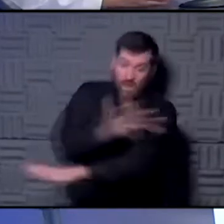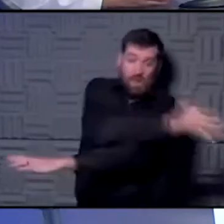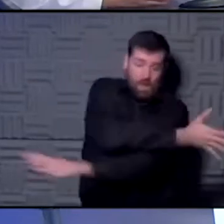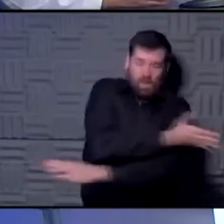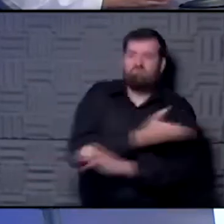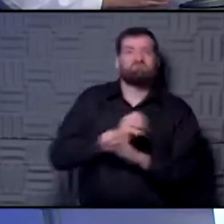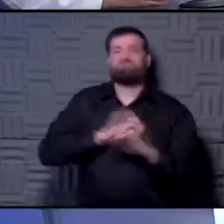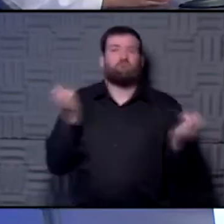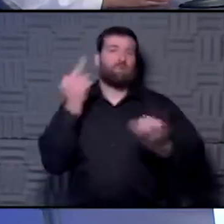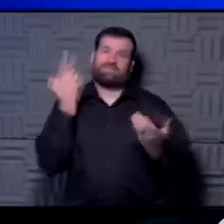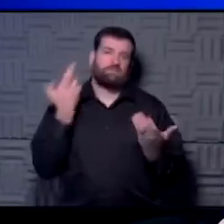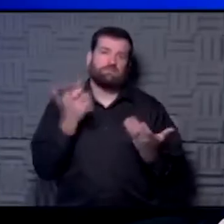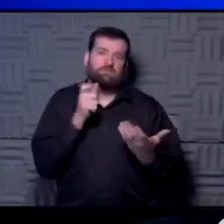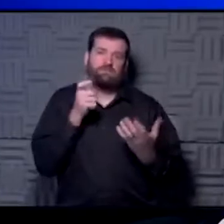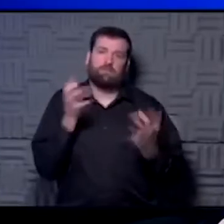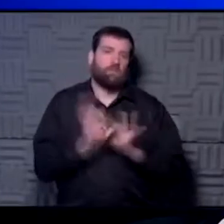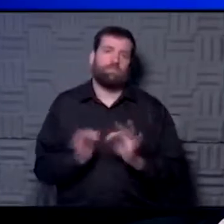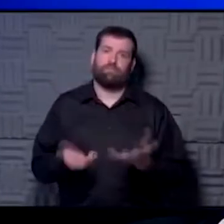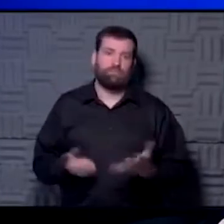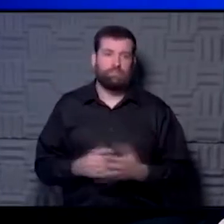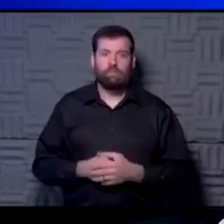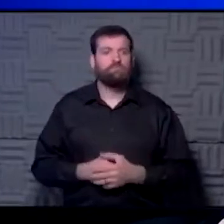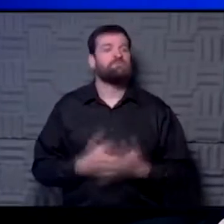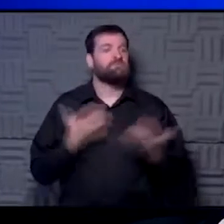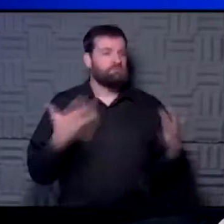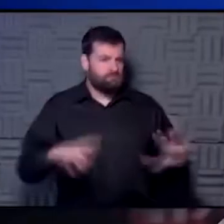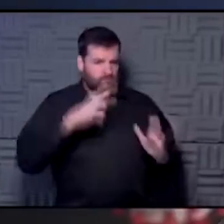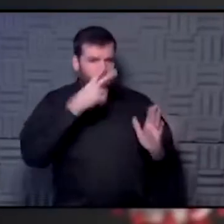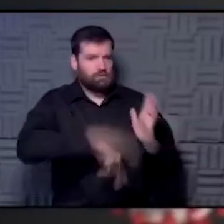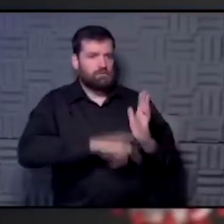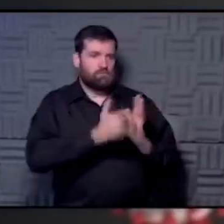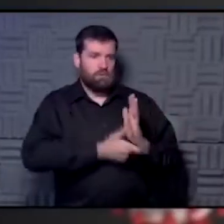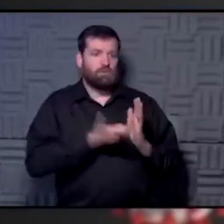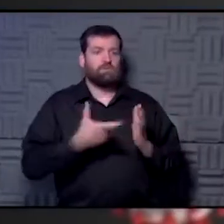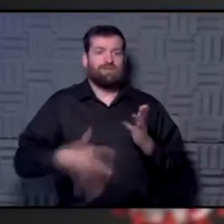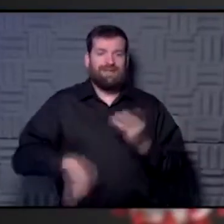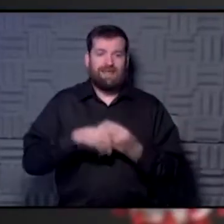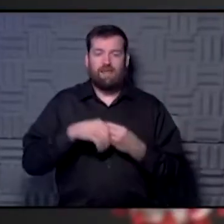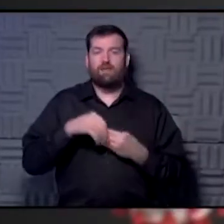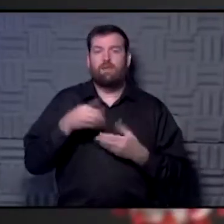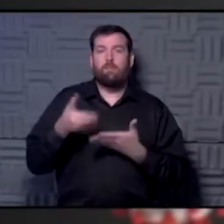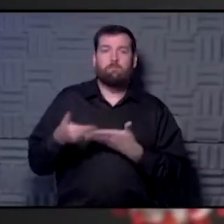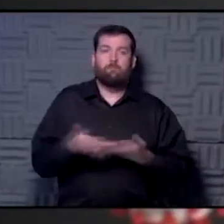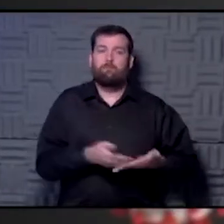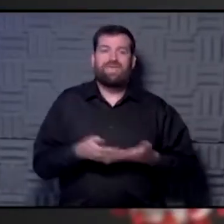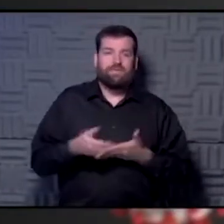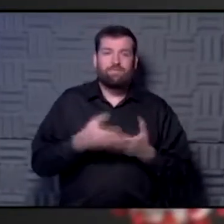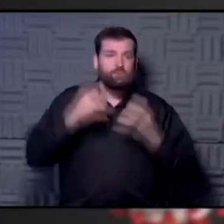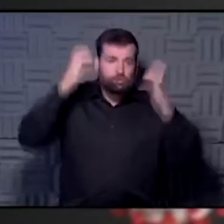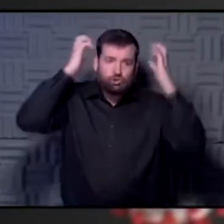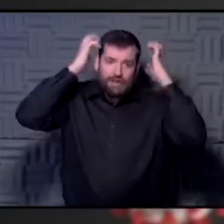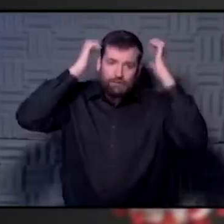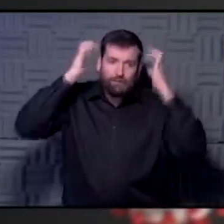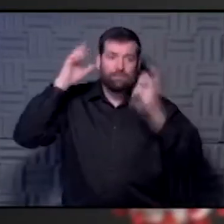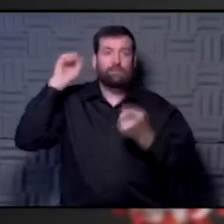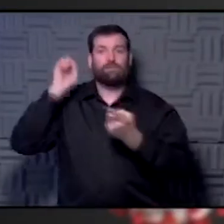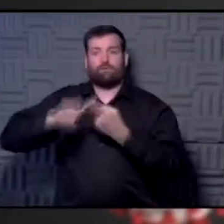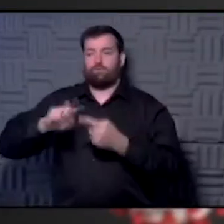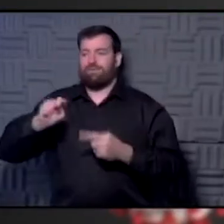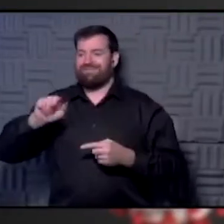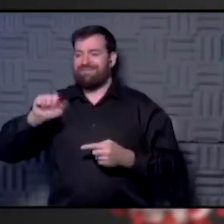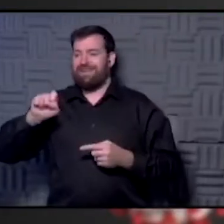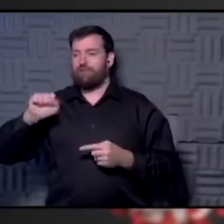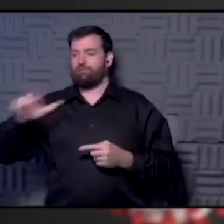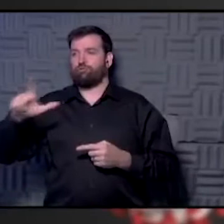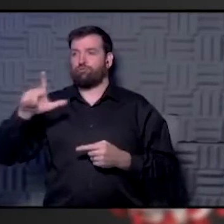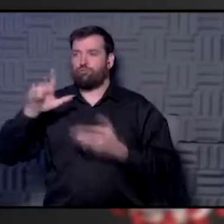Yeah. Okay. All right, I've read articles that adding baby shampoo to nasal rinses immobilizes the virus.